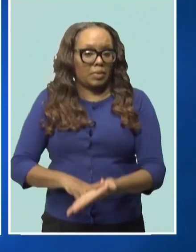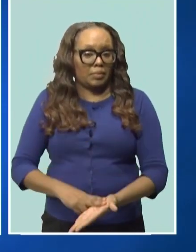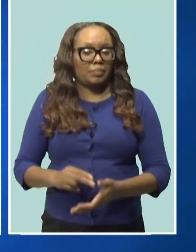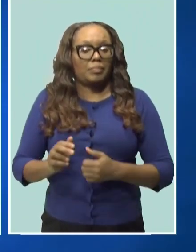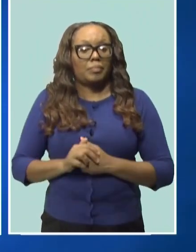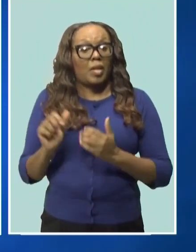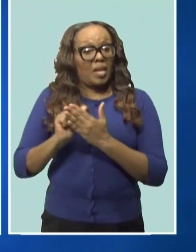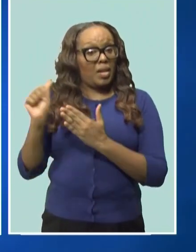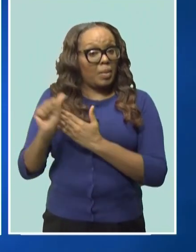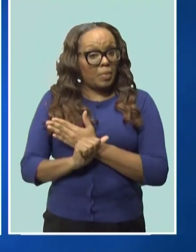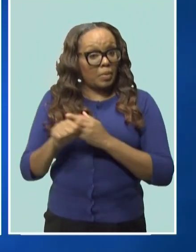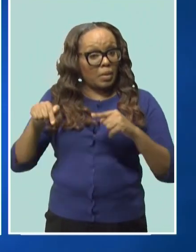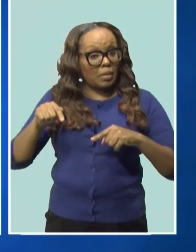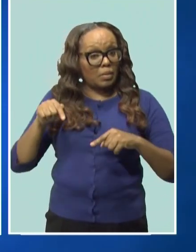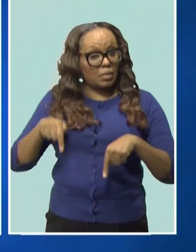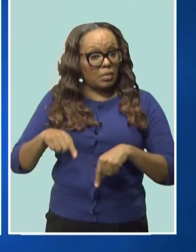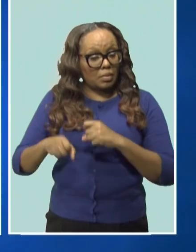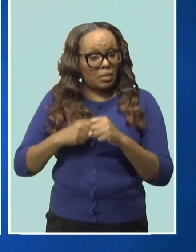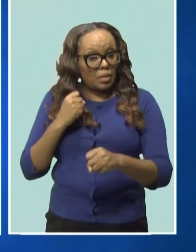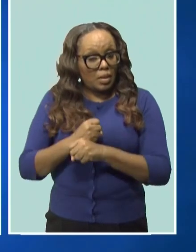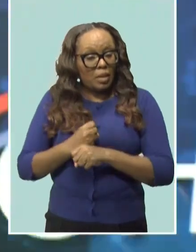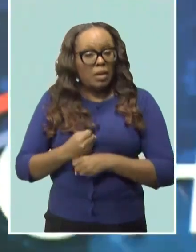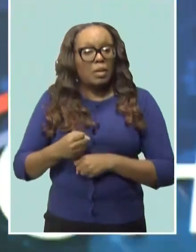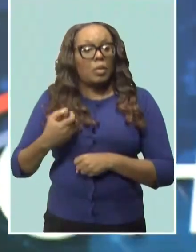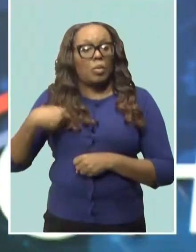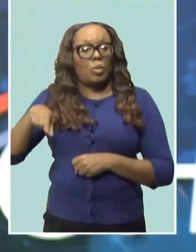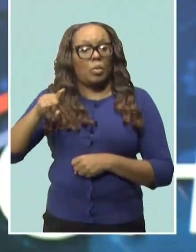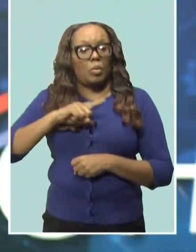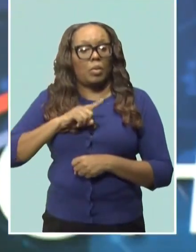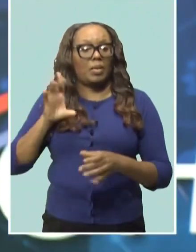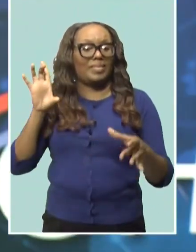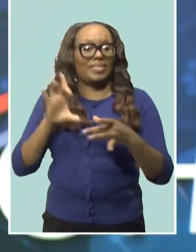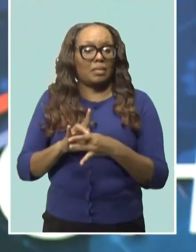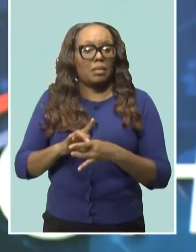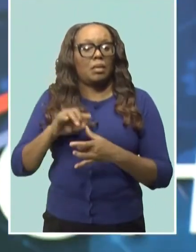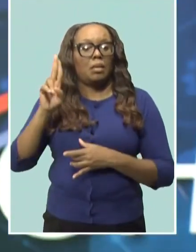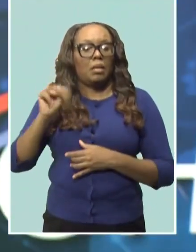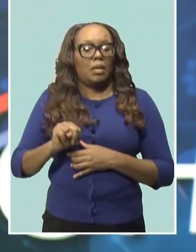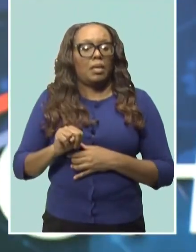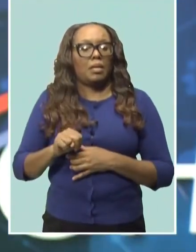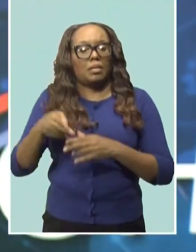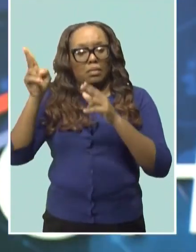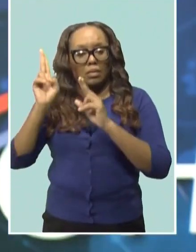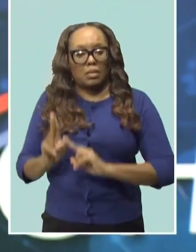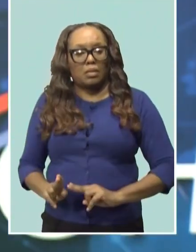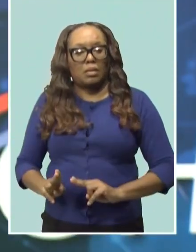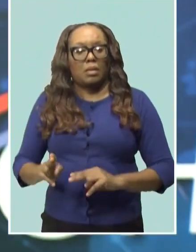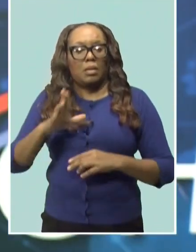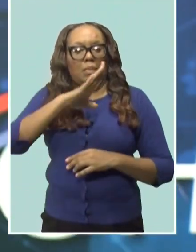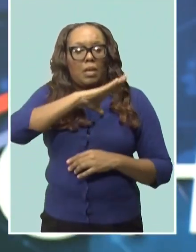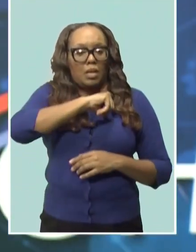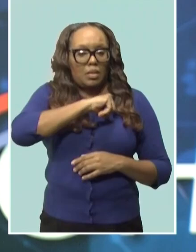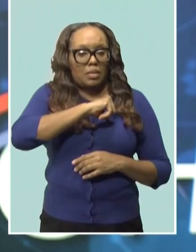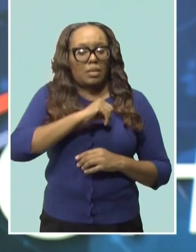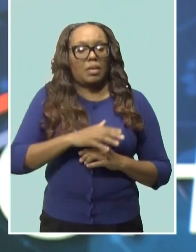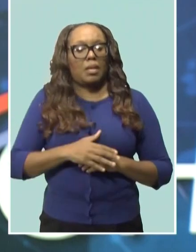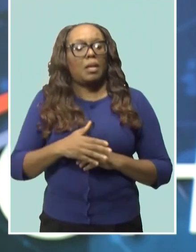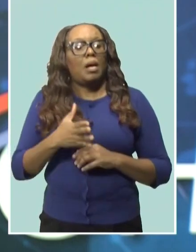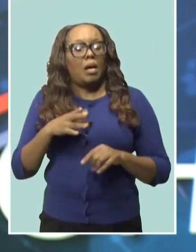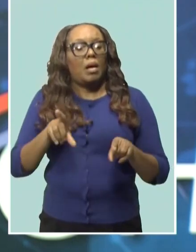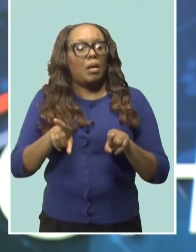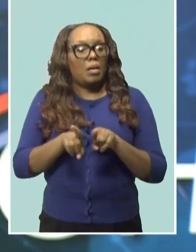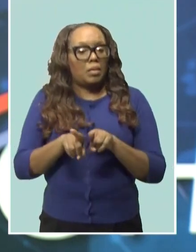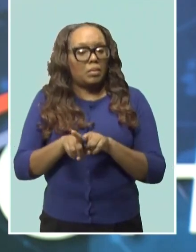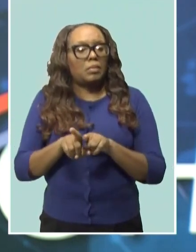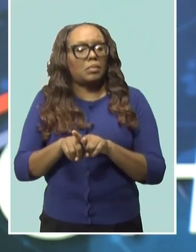April, Barbados became the 140th member of the United Nations to recognize the State of Palestine and the 11th member of